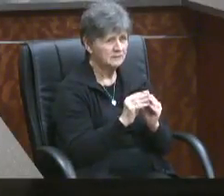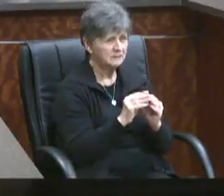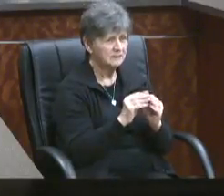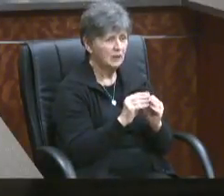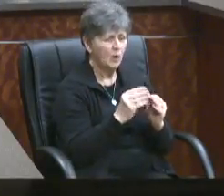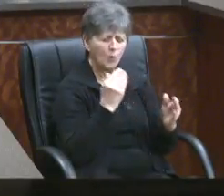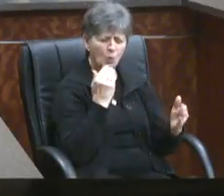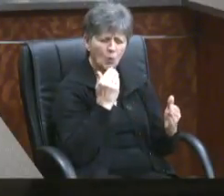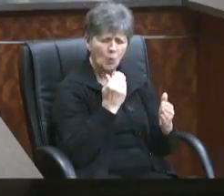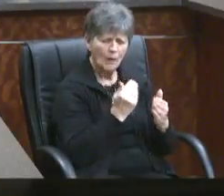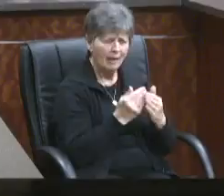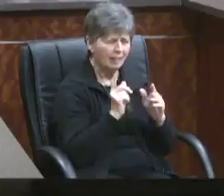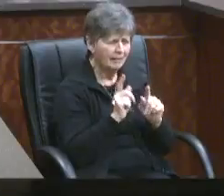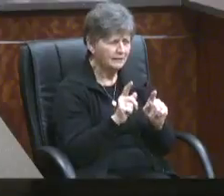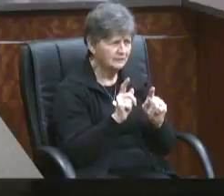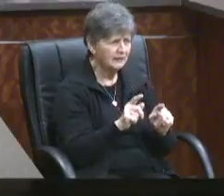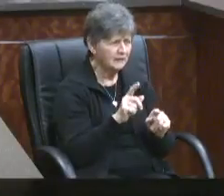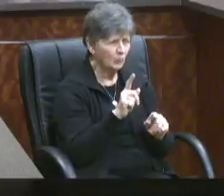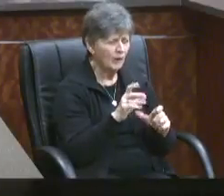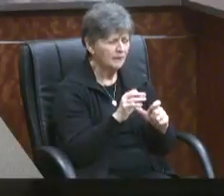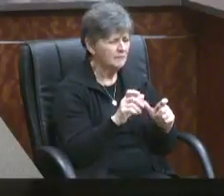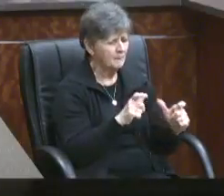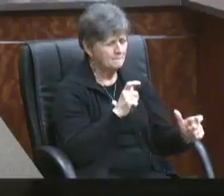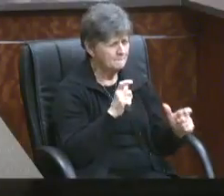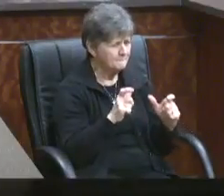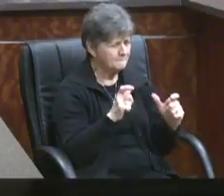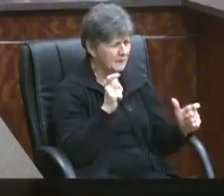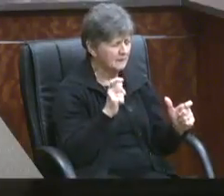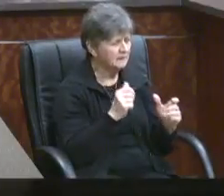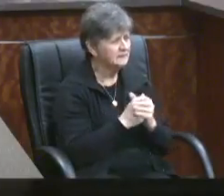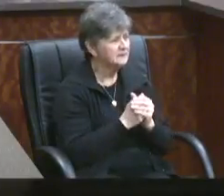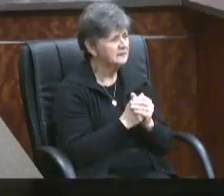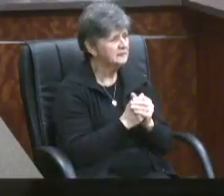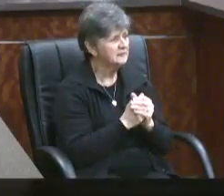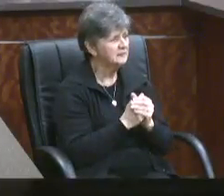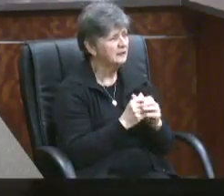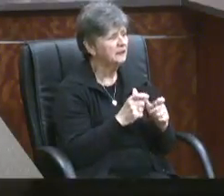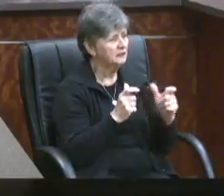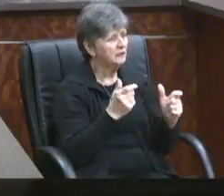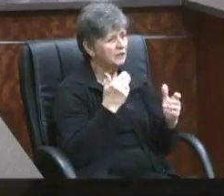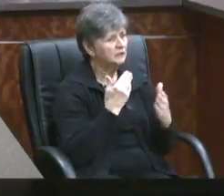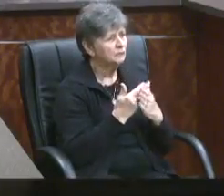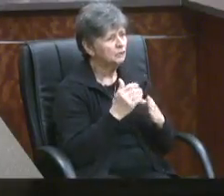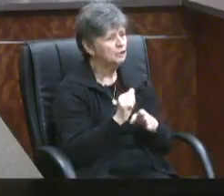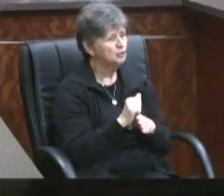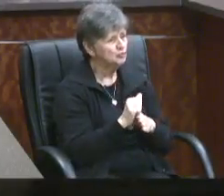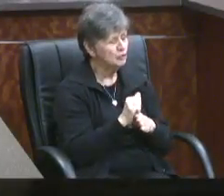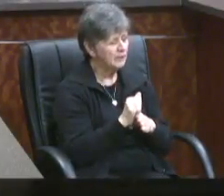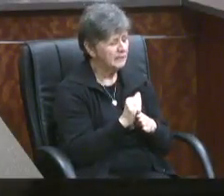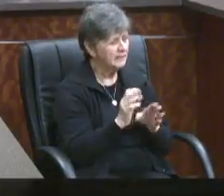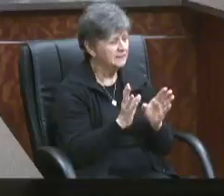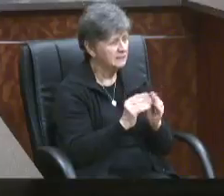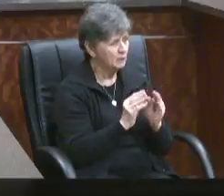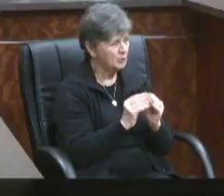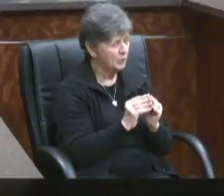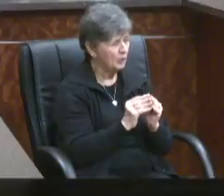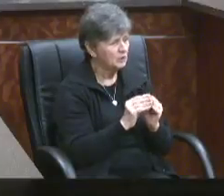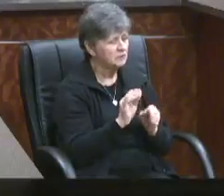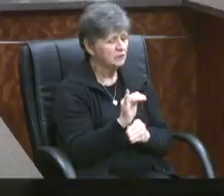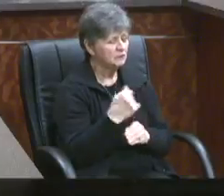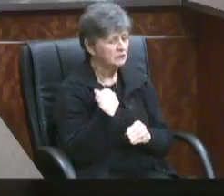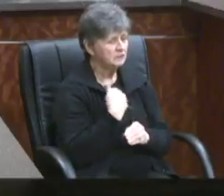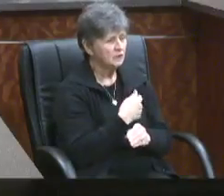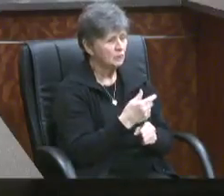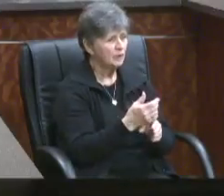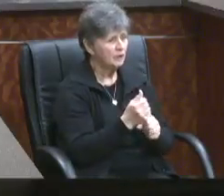biggest they've had, and a lot of good training seminars as well. And we also received